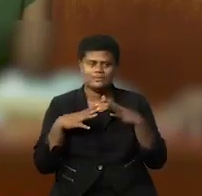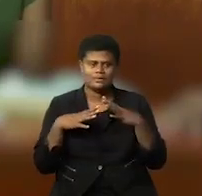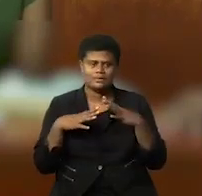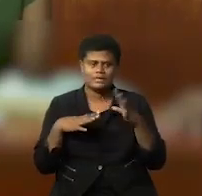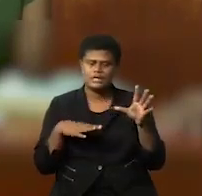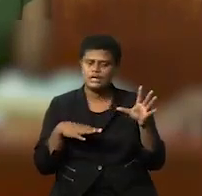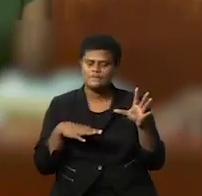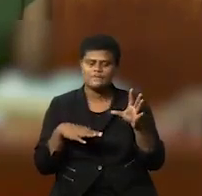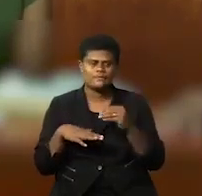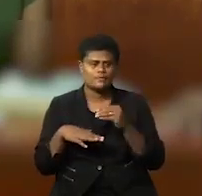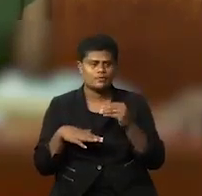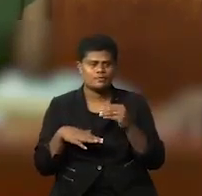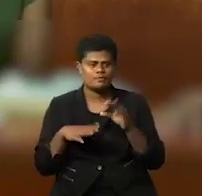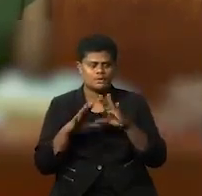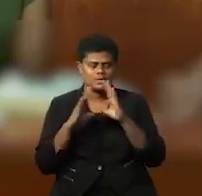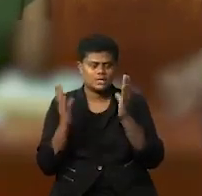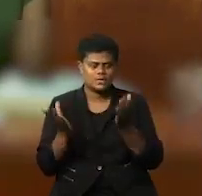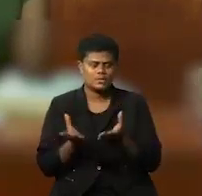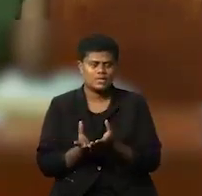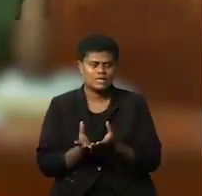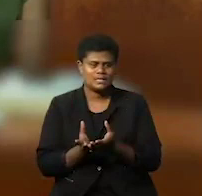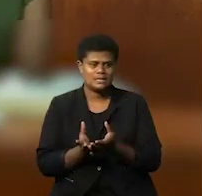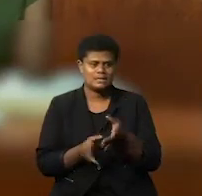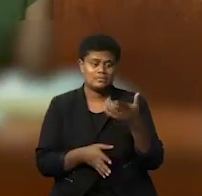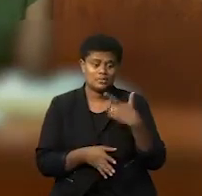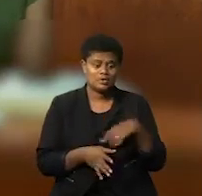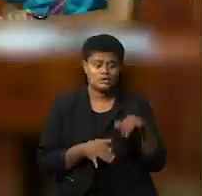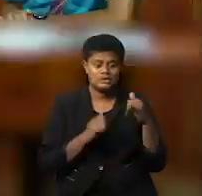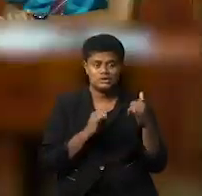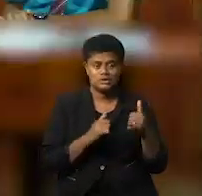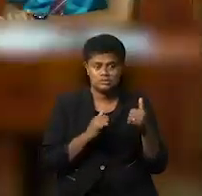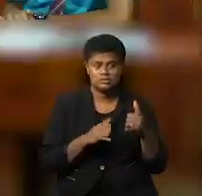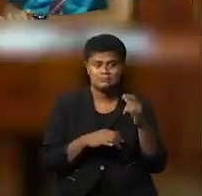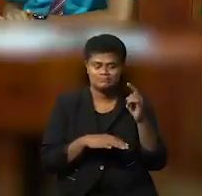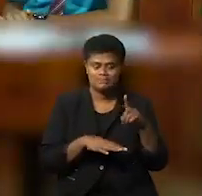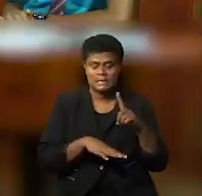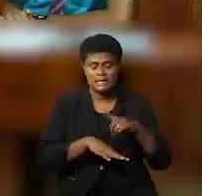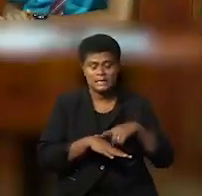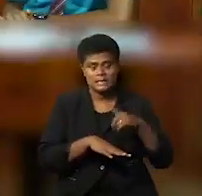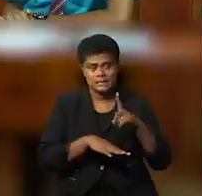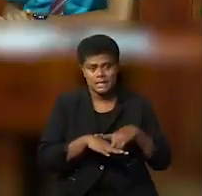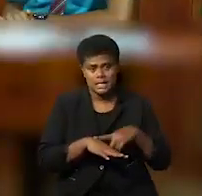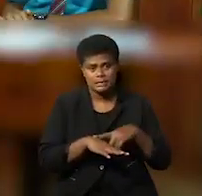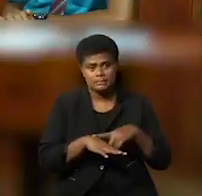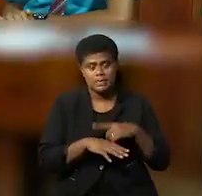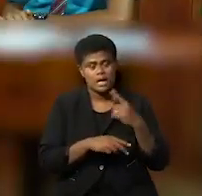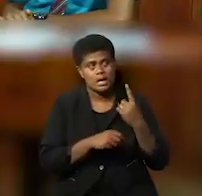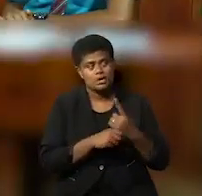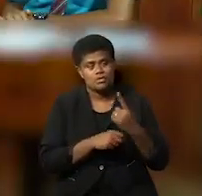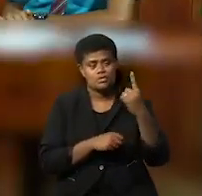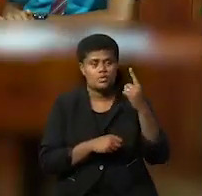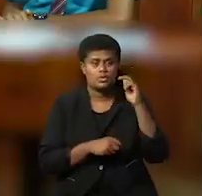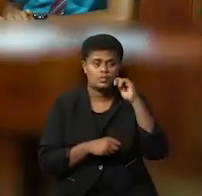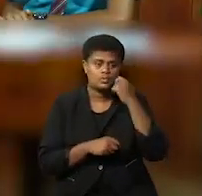the judgment is our victory. Mm-hmm. Okay? Because that is when the time that God is going to